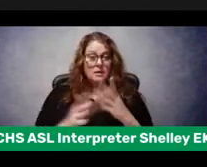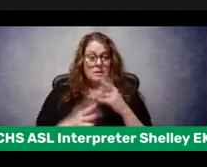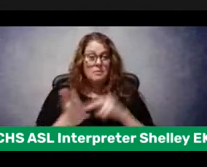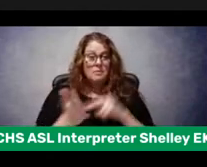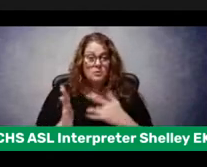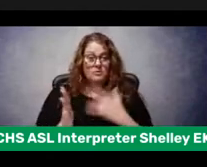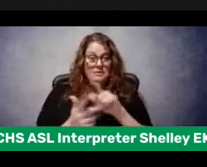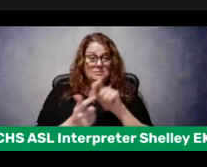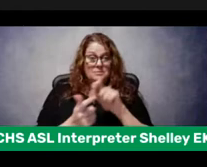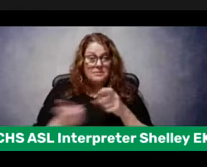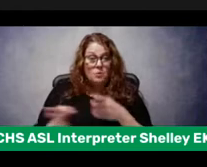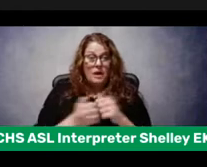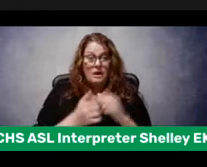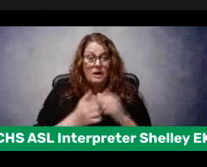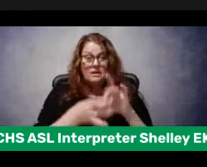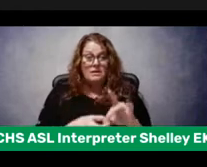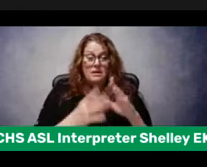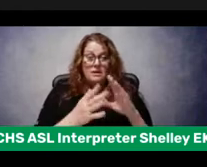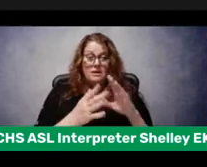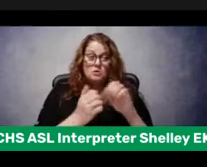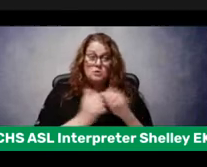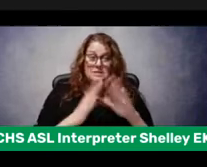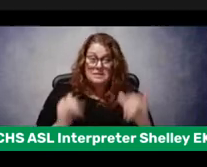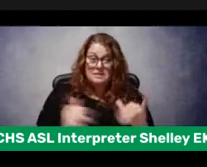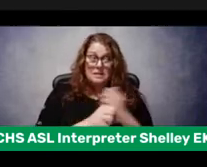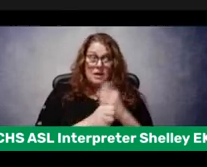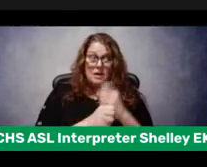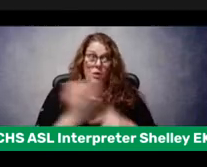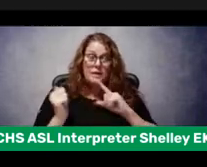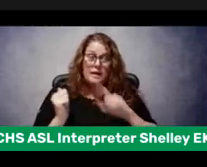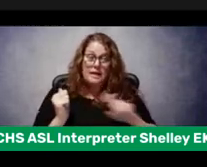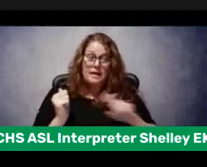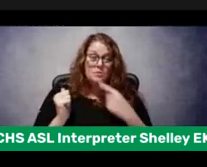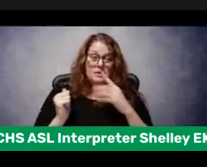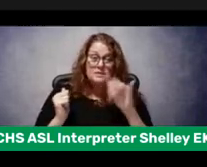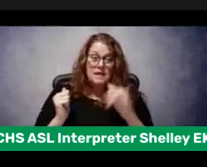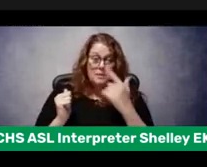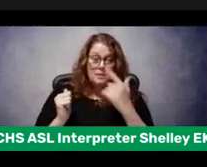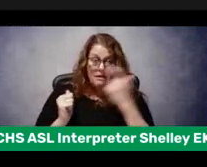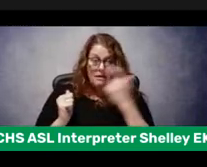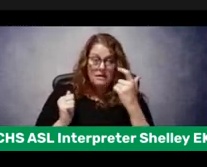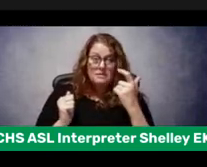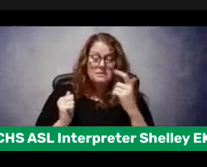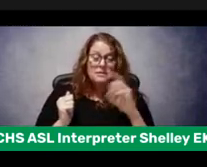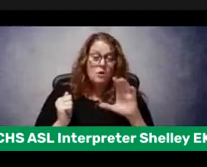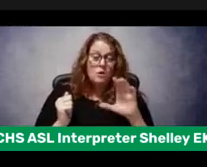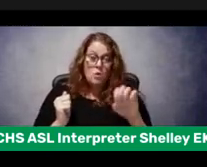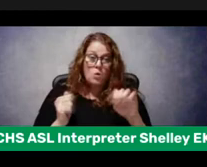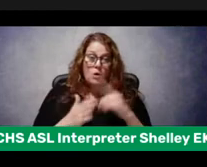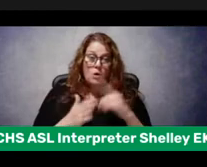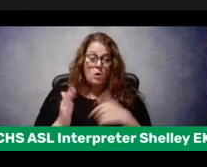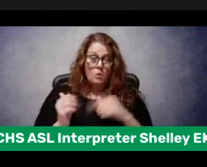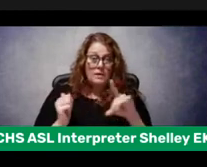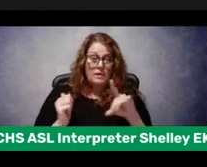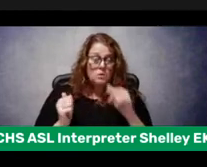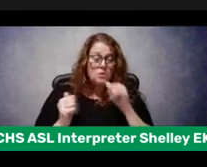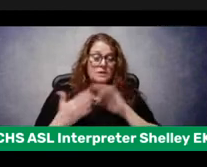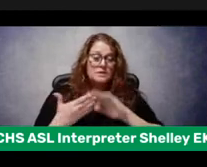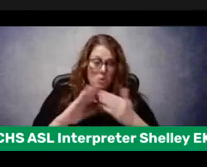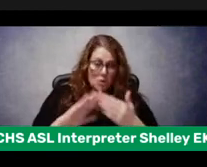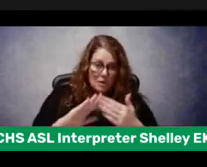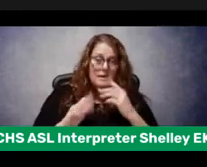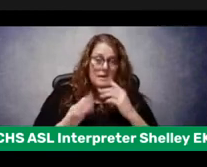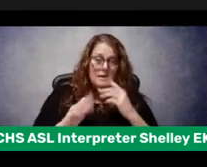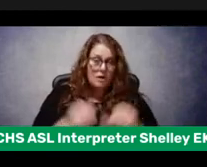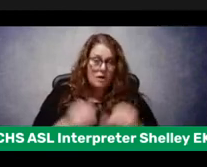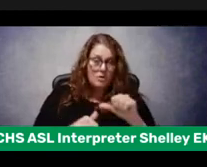about their relation to systems to get what they need. So we say that because the core of what we do is community, it's each other, which